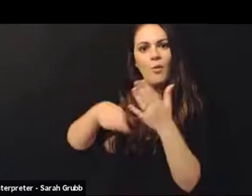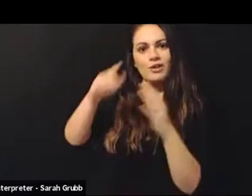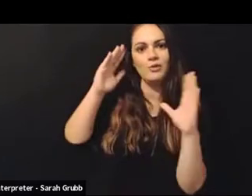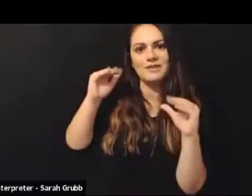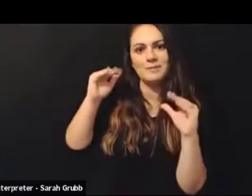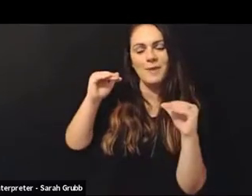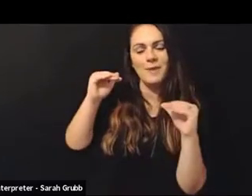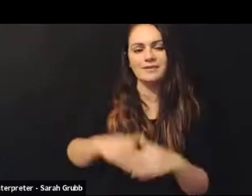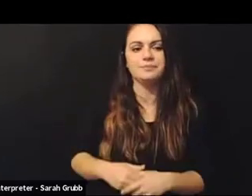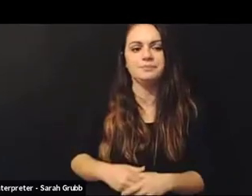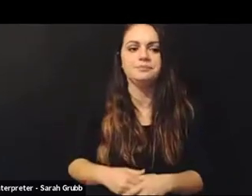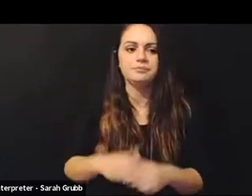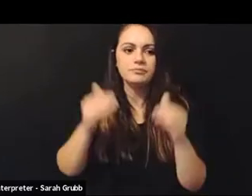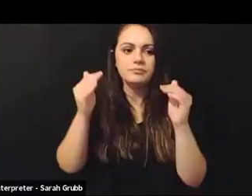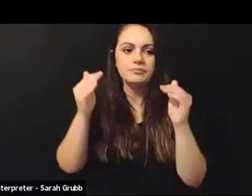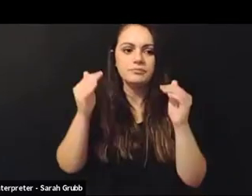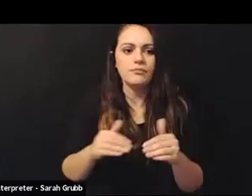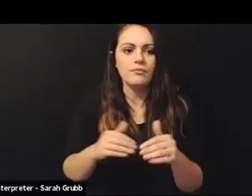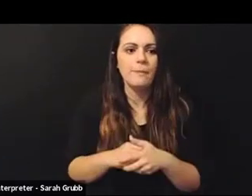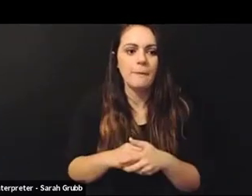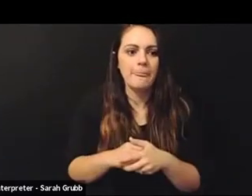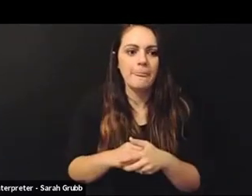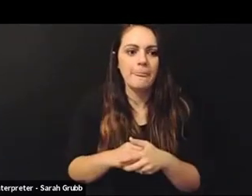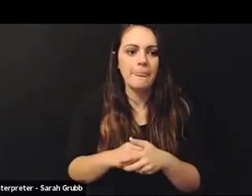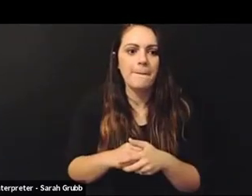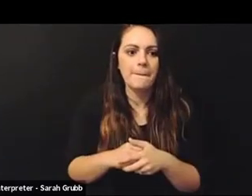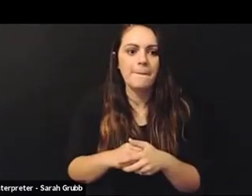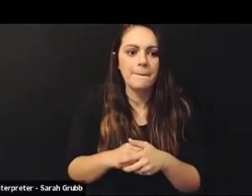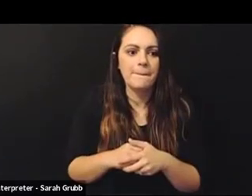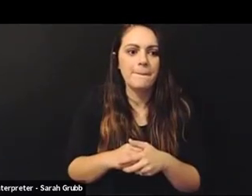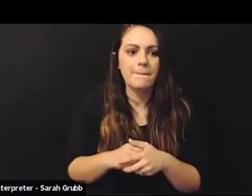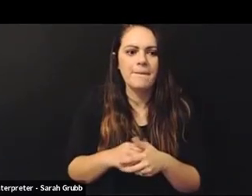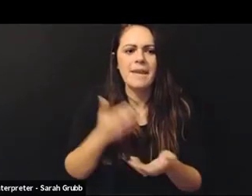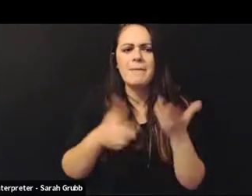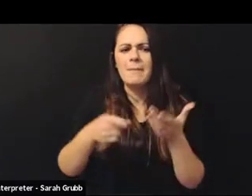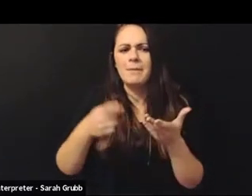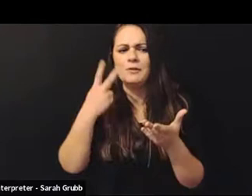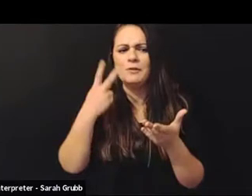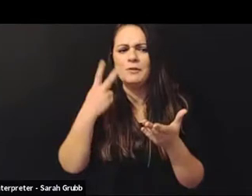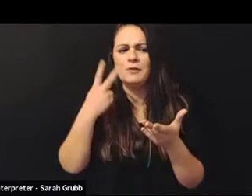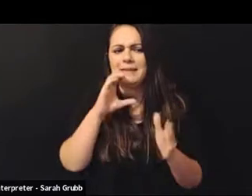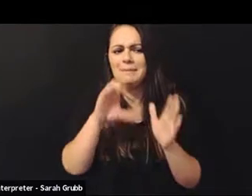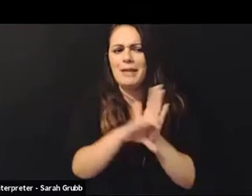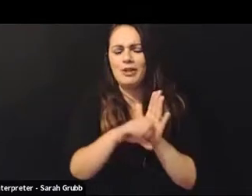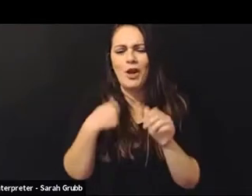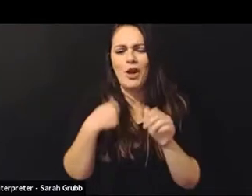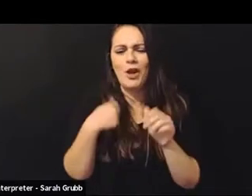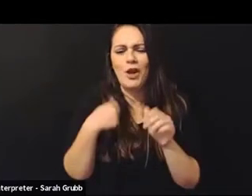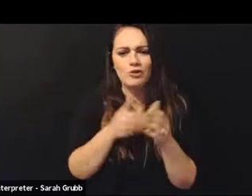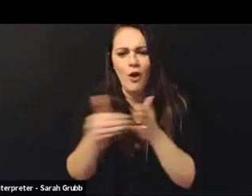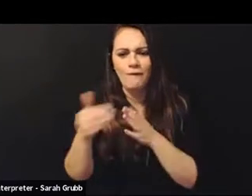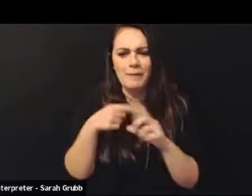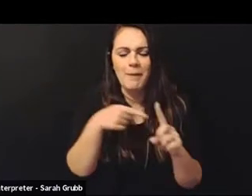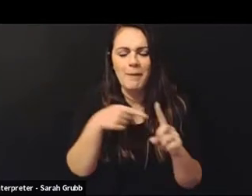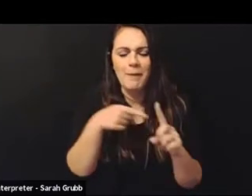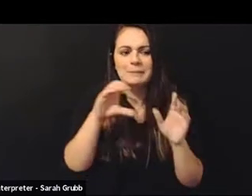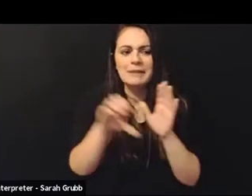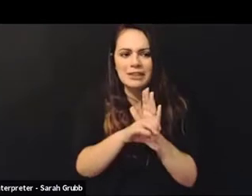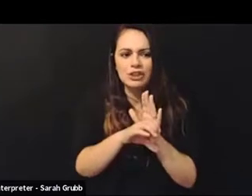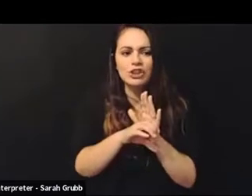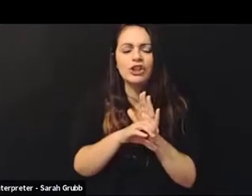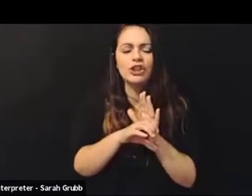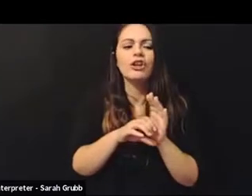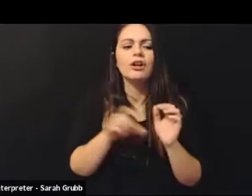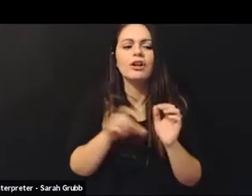visual markers, this is a picture. I use this example a lot. Some of you may have seen it in other presentations I've done, but this is at a preschool